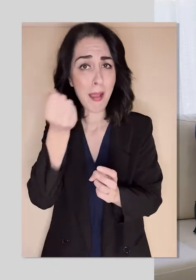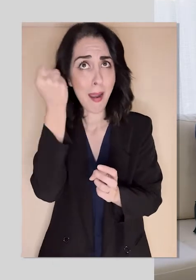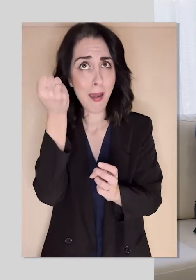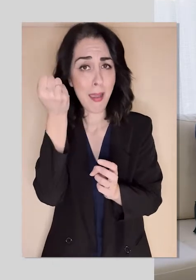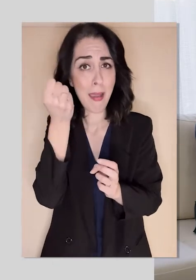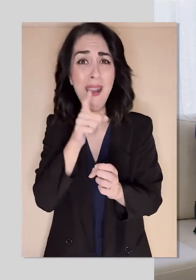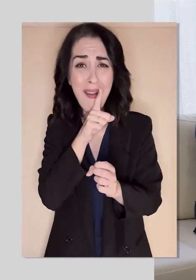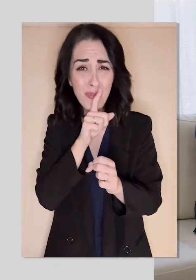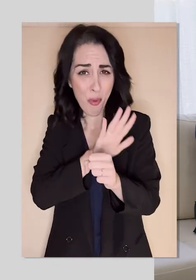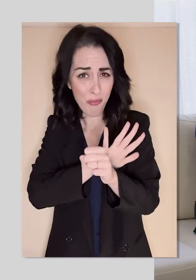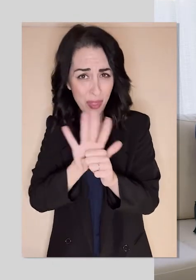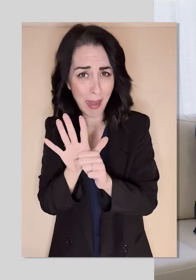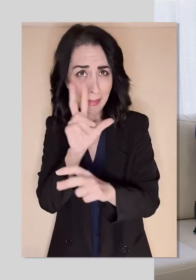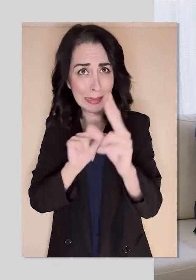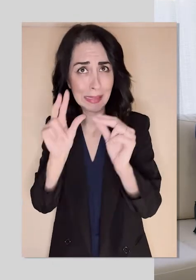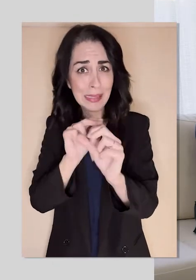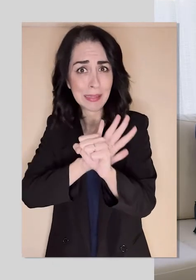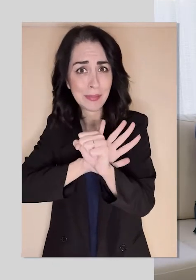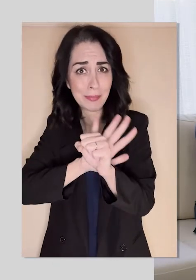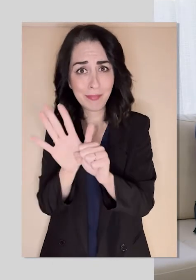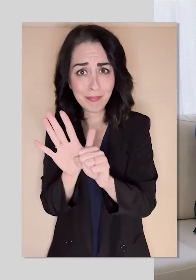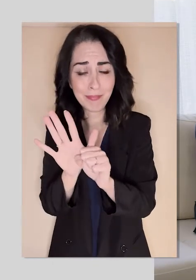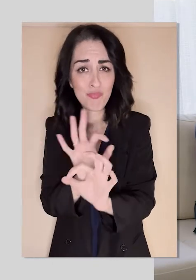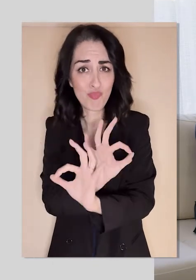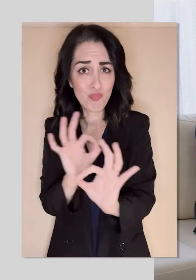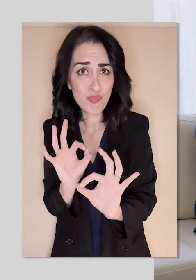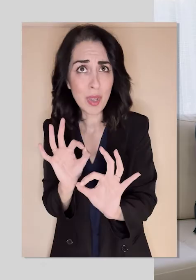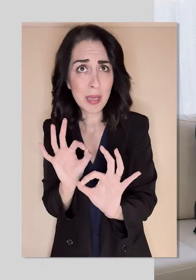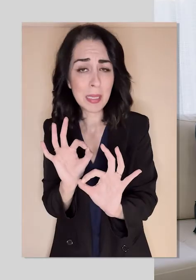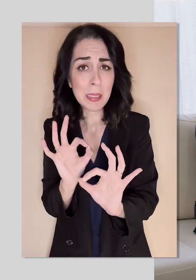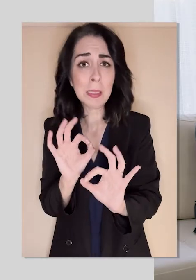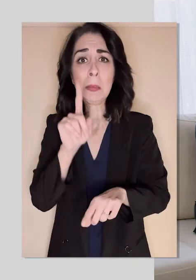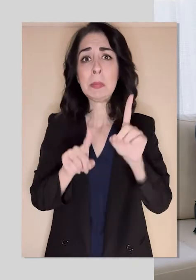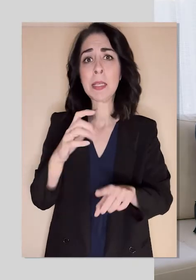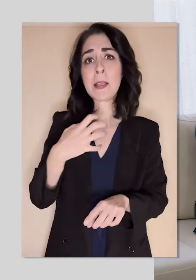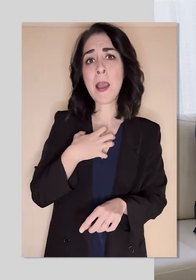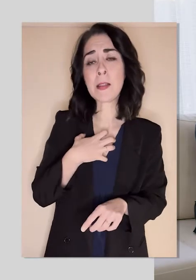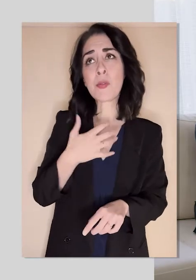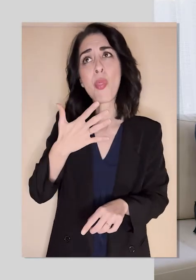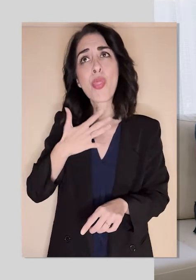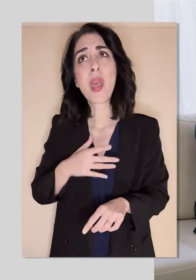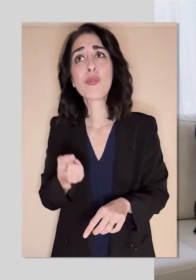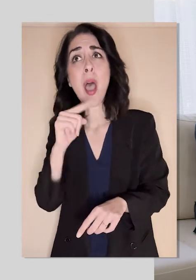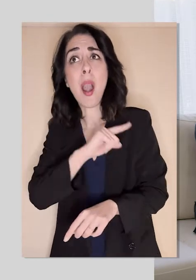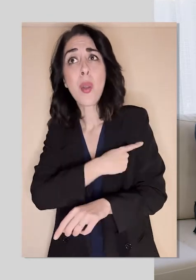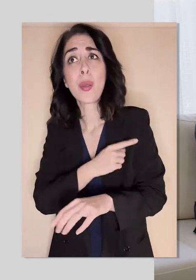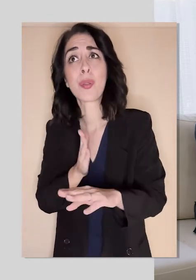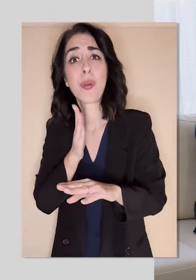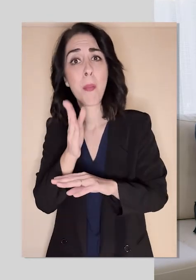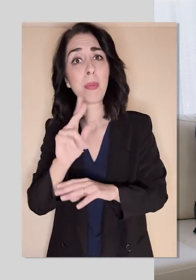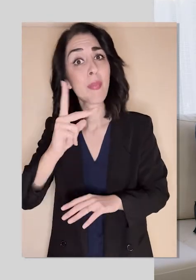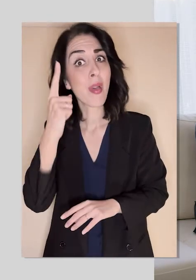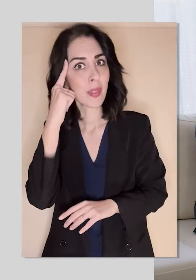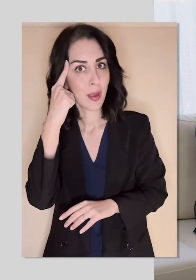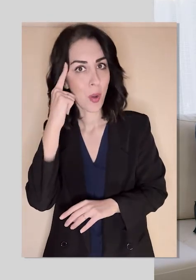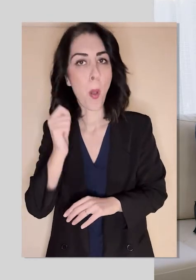and then he's definite it's migraine, or should I worry, or should I get a second opinion? So let's say, in what